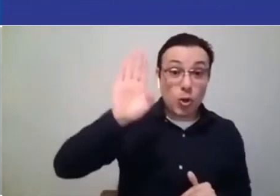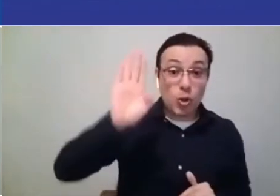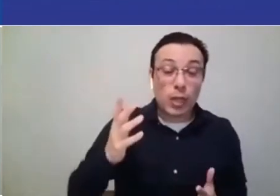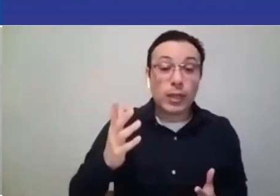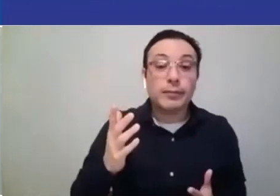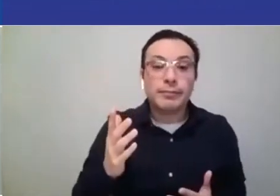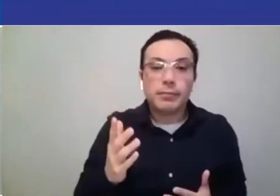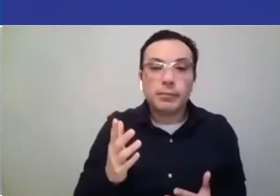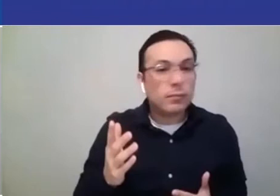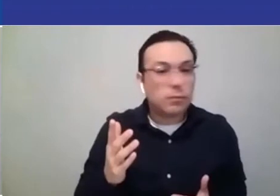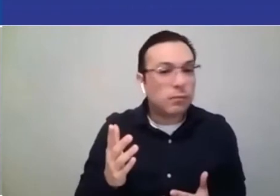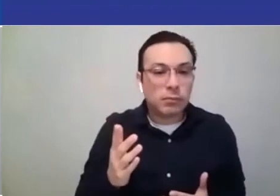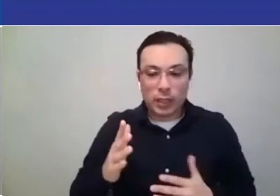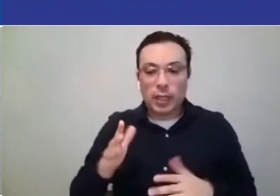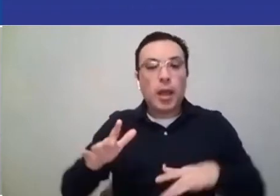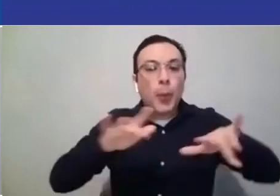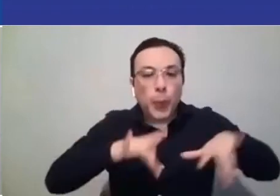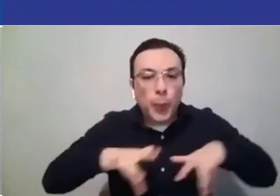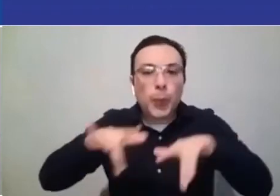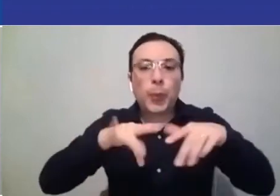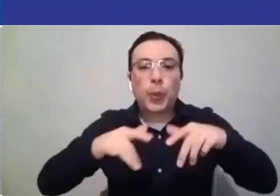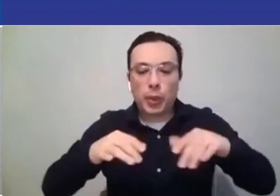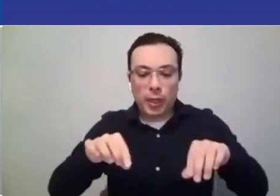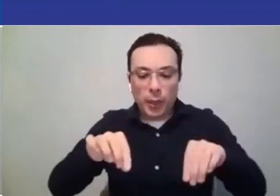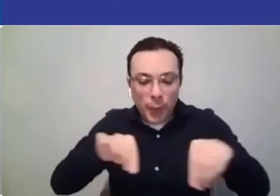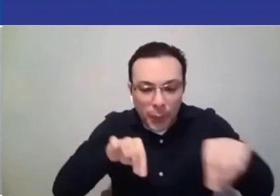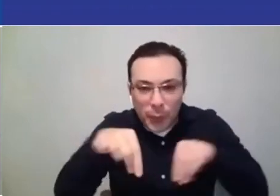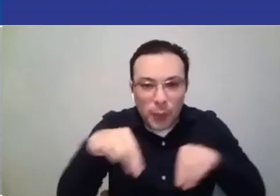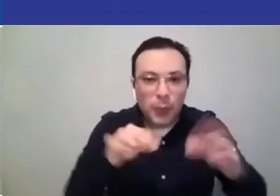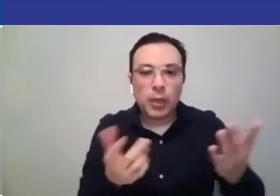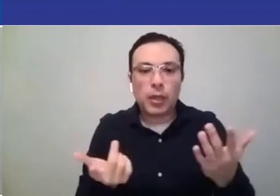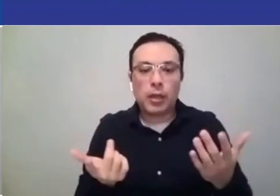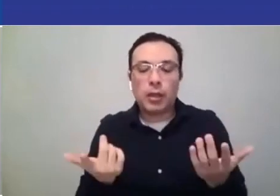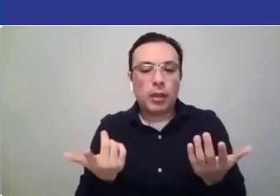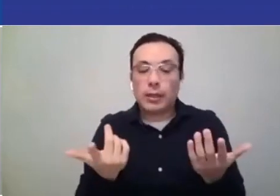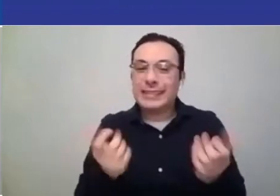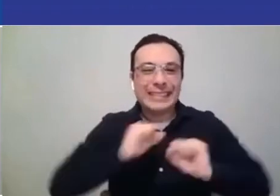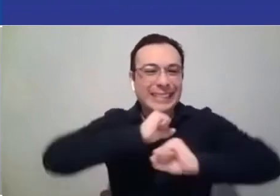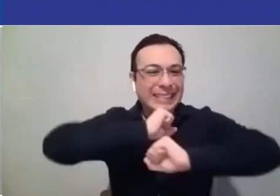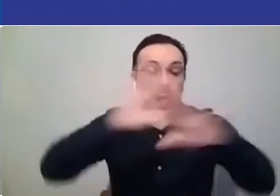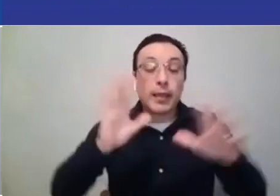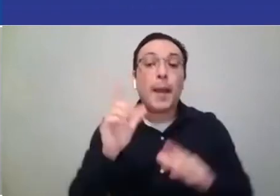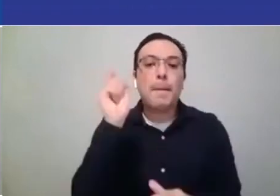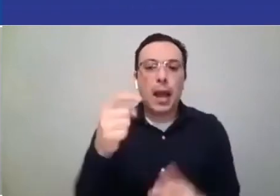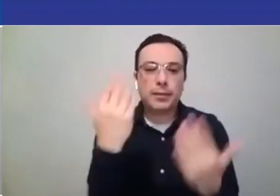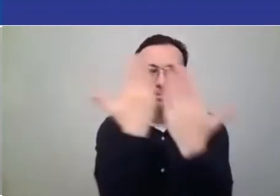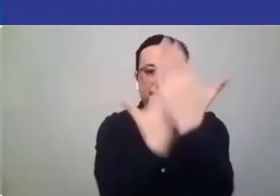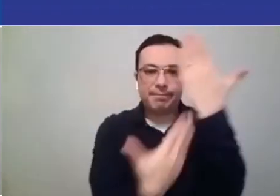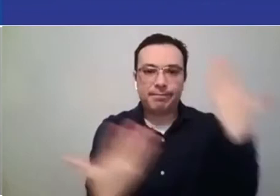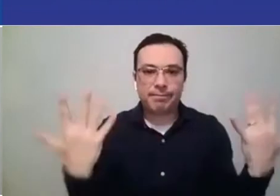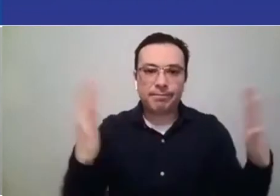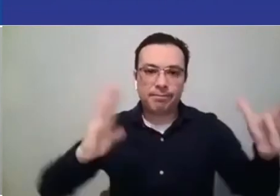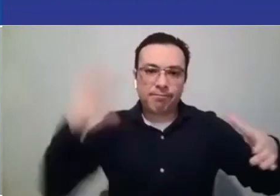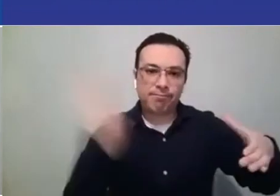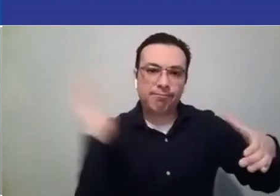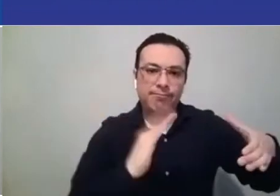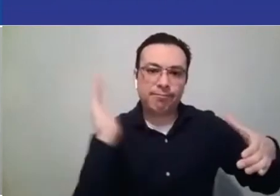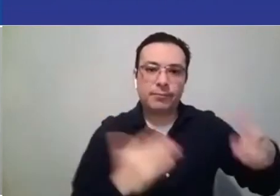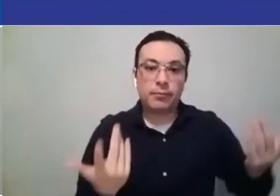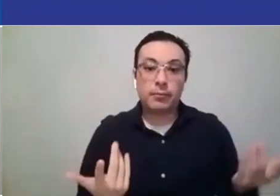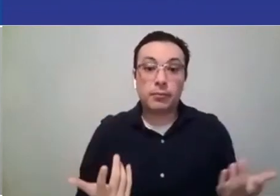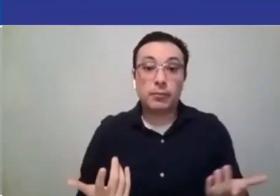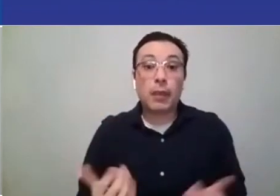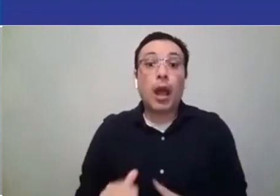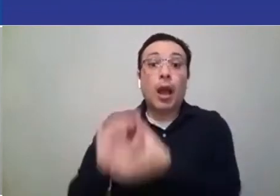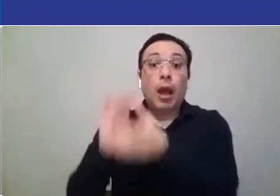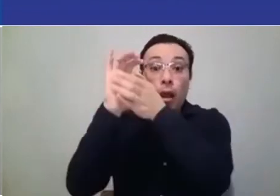DJs. Everything has to be skin, hand on hand, percussion of whatever you